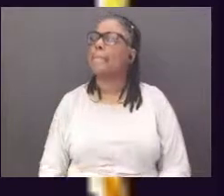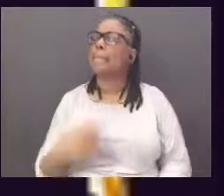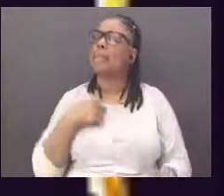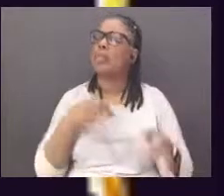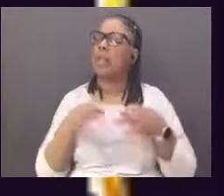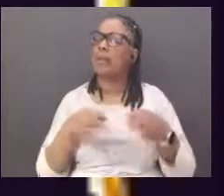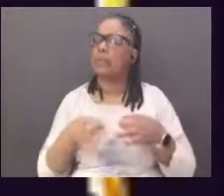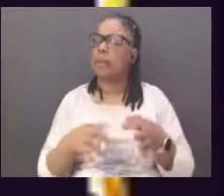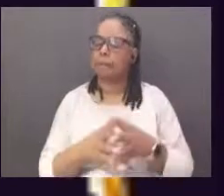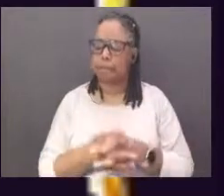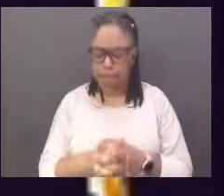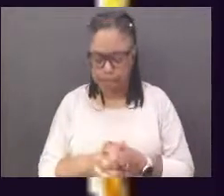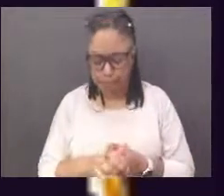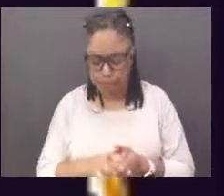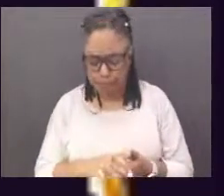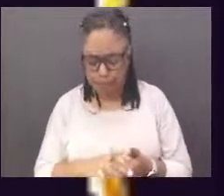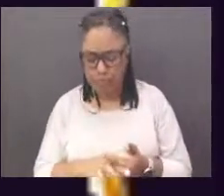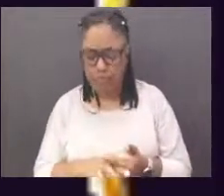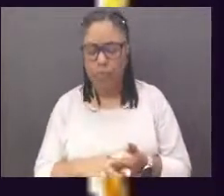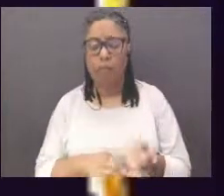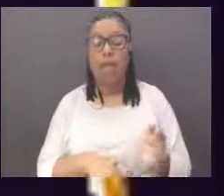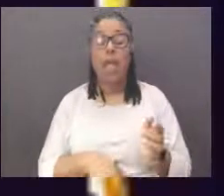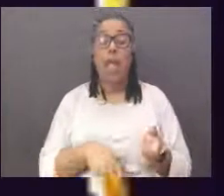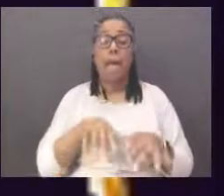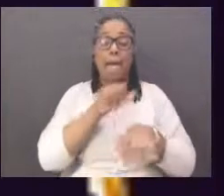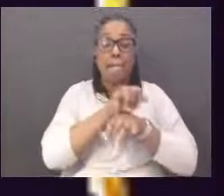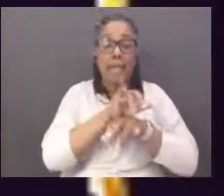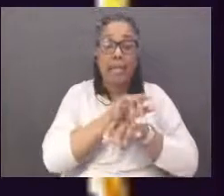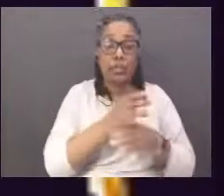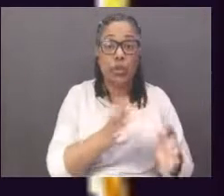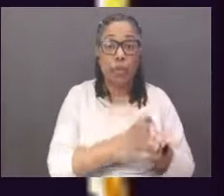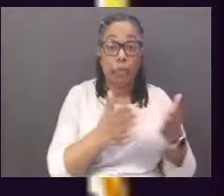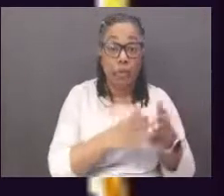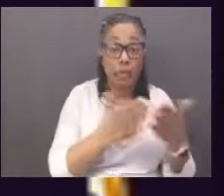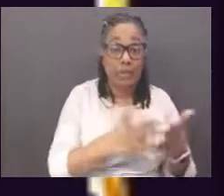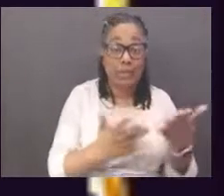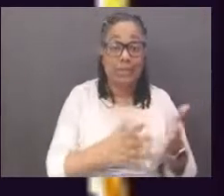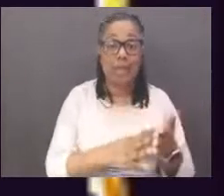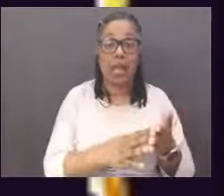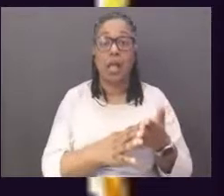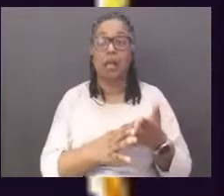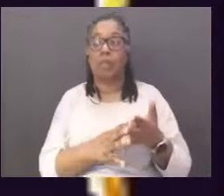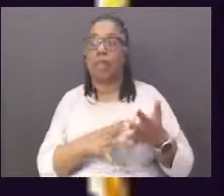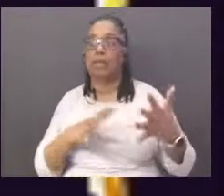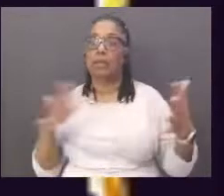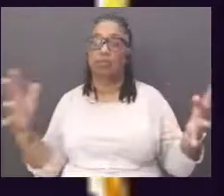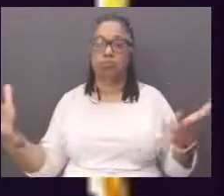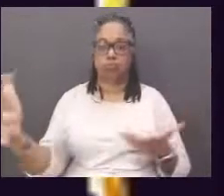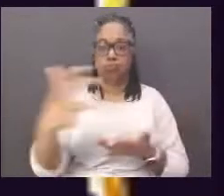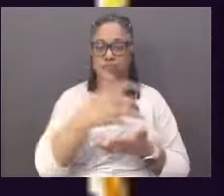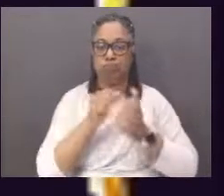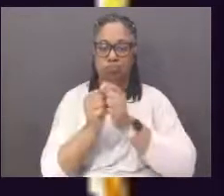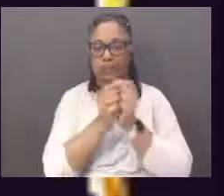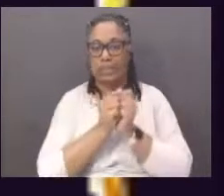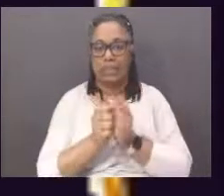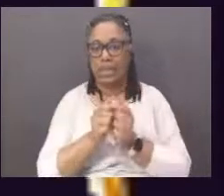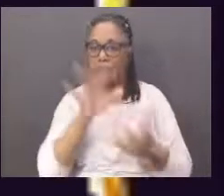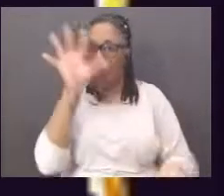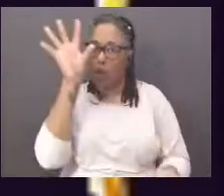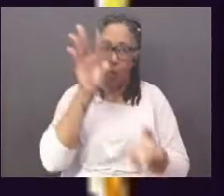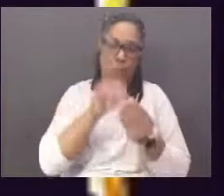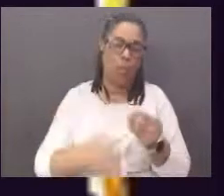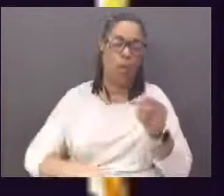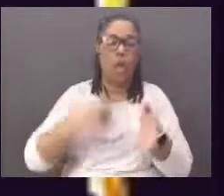total amount of magic books and sorcery they had was worth 50,000 pieces of silver. Jesus